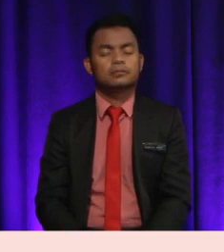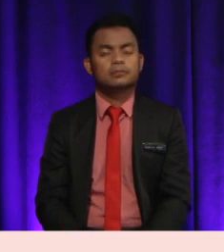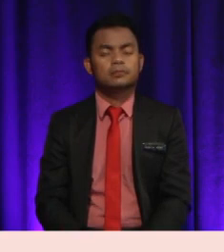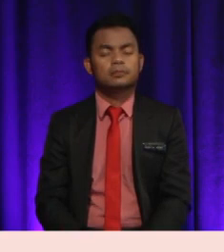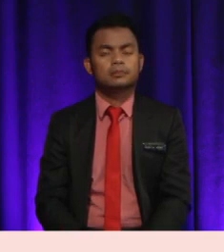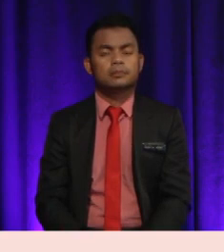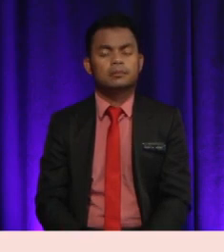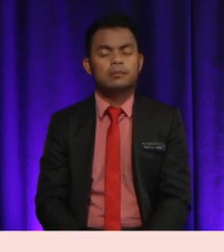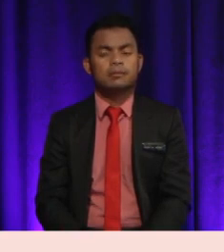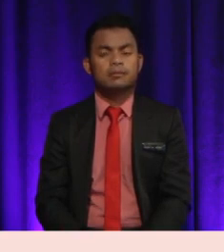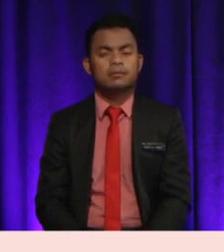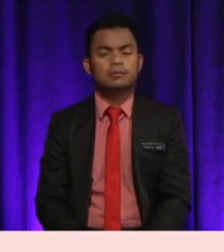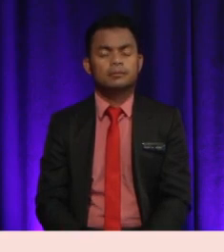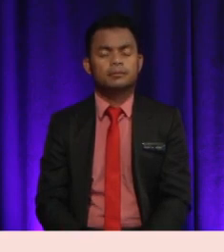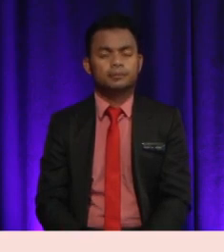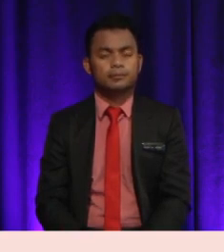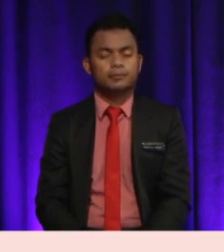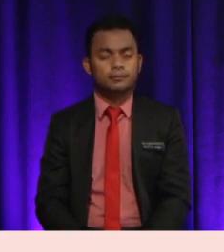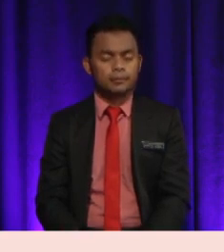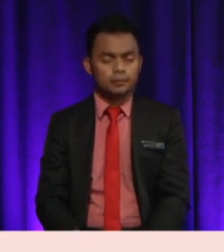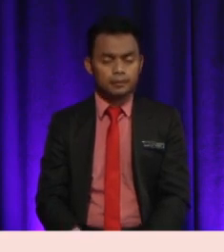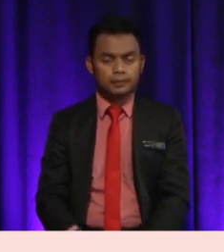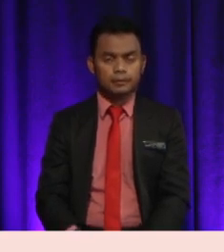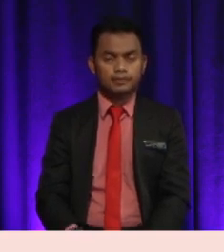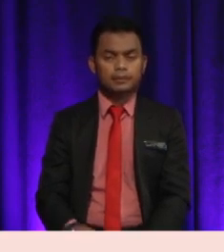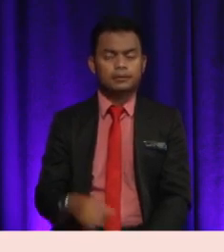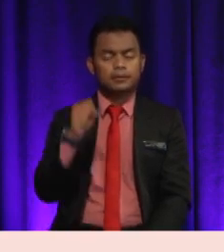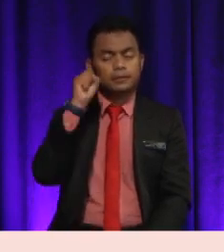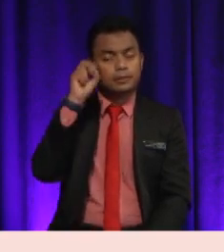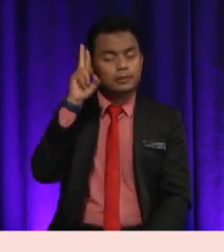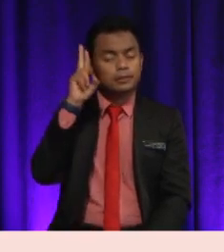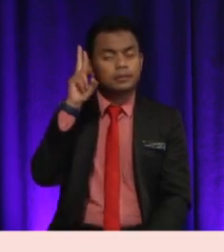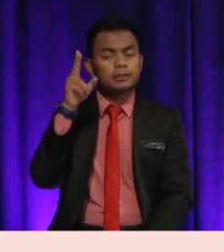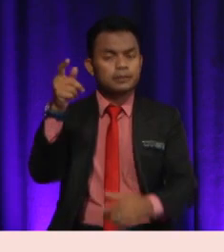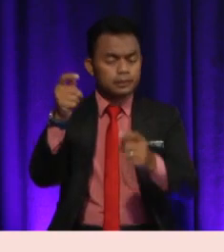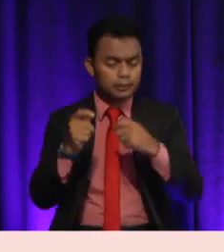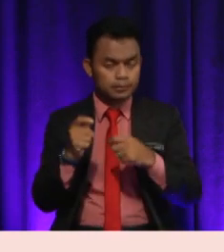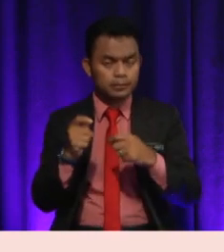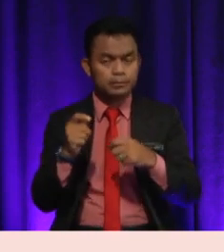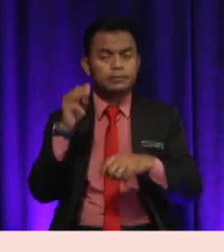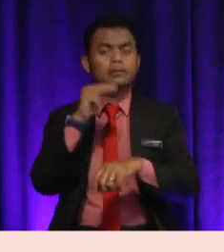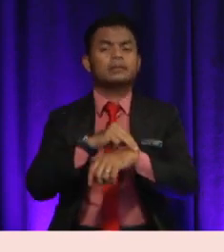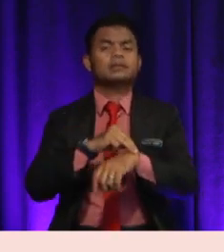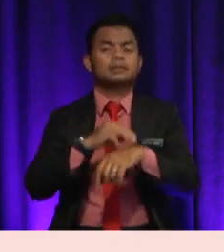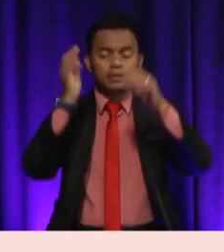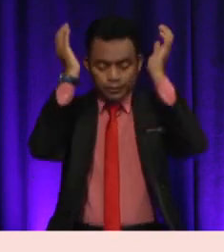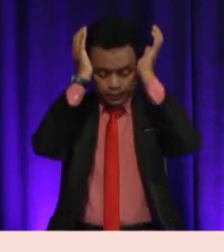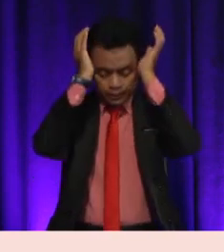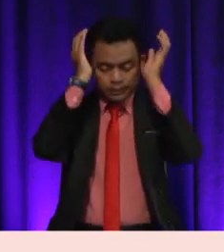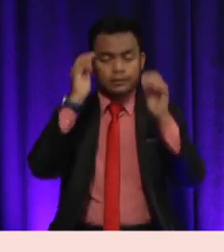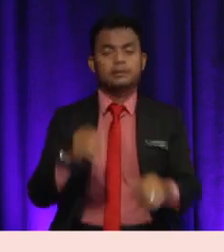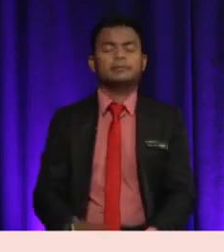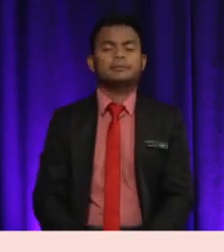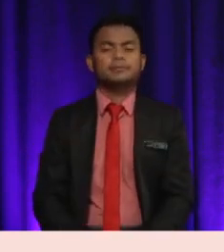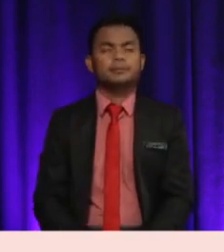during her 17th birthday. She had never expected to get such a wonderful gift. Lily has always wanted to take